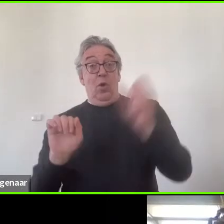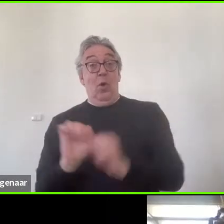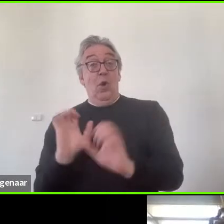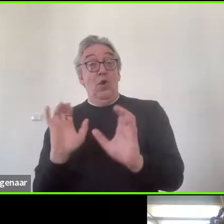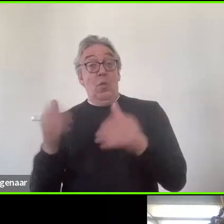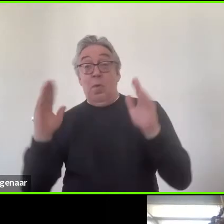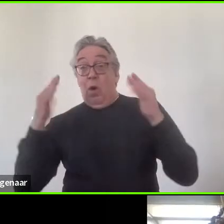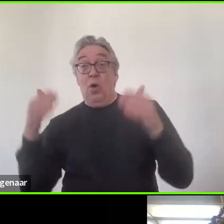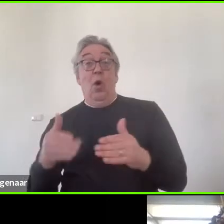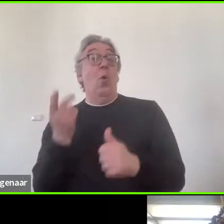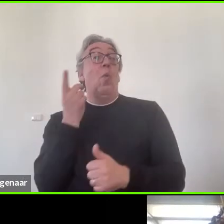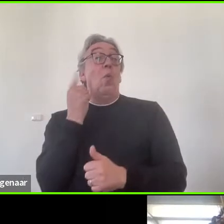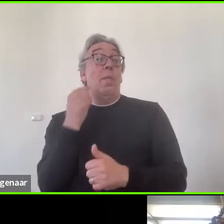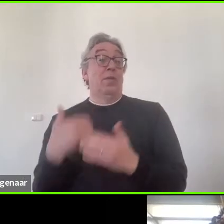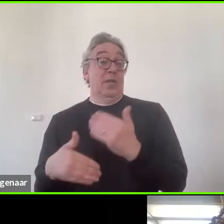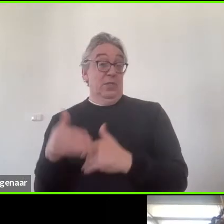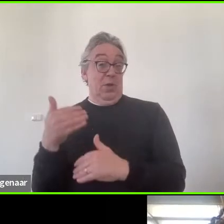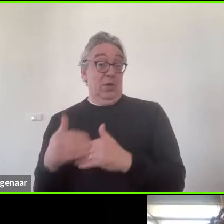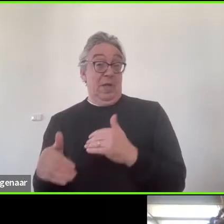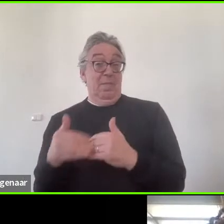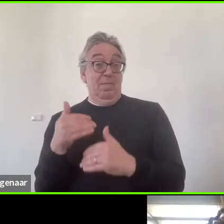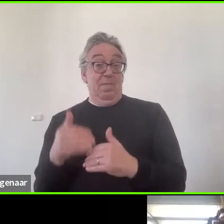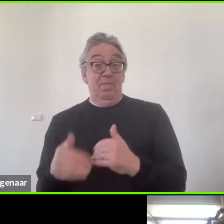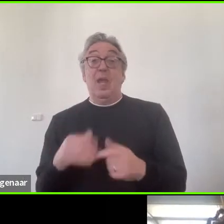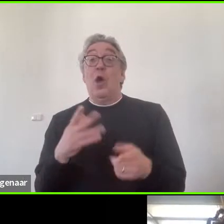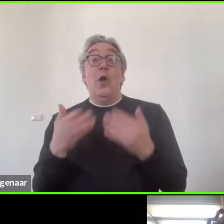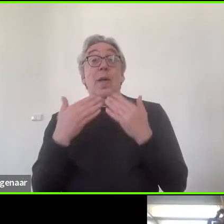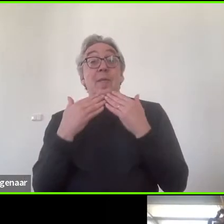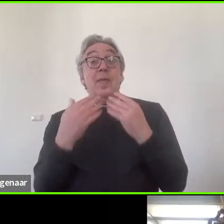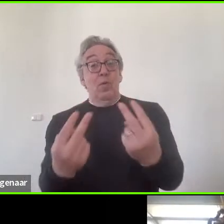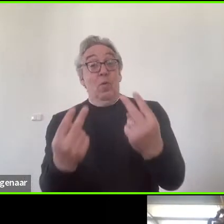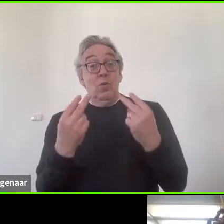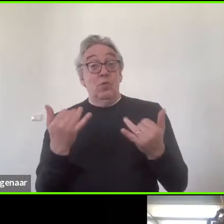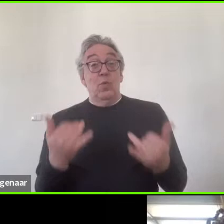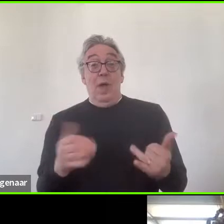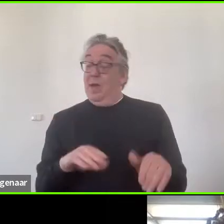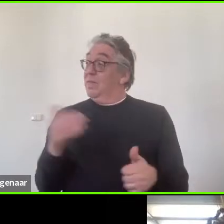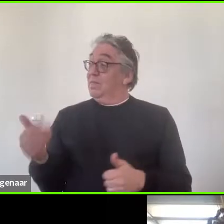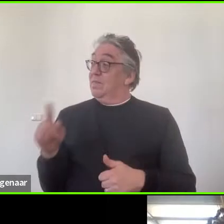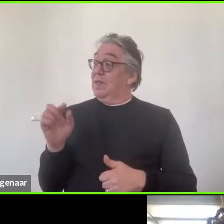remarks. Thank you for joining us today, and over to you, Getty.